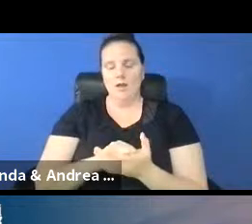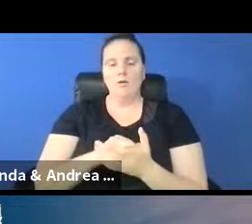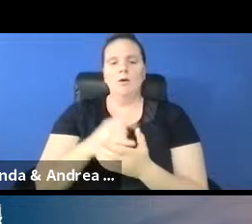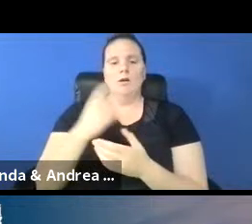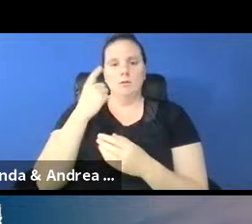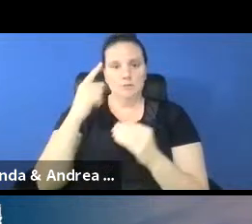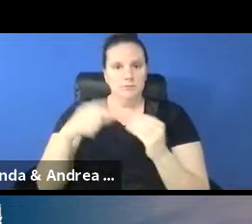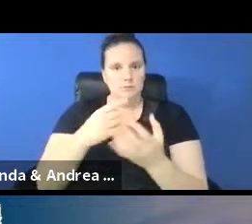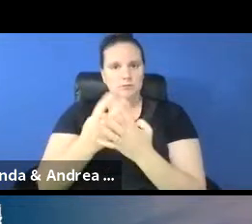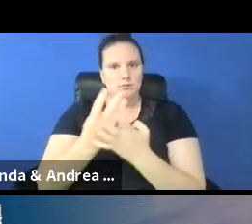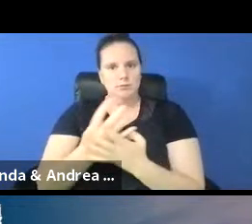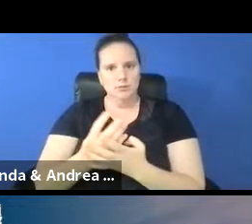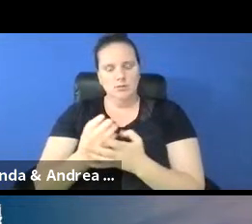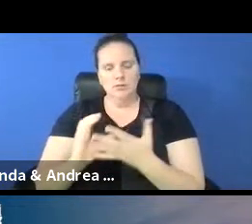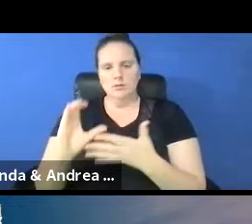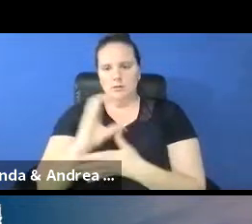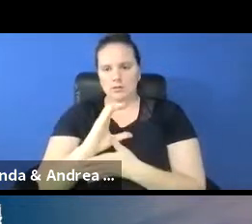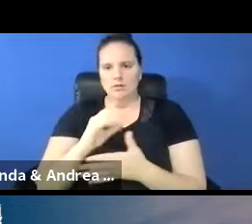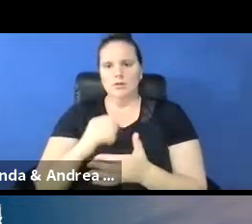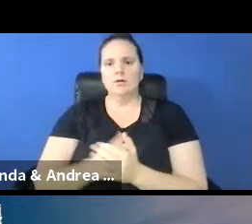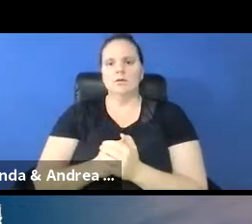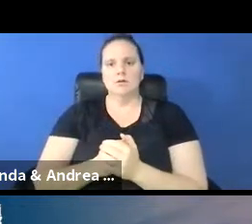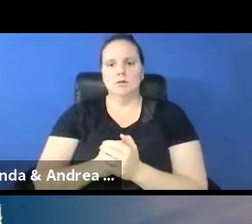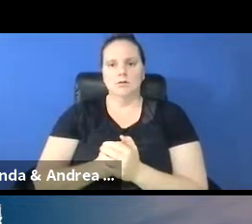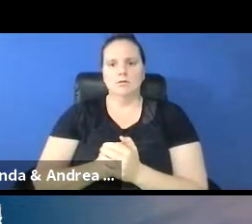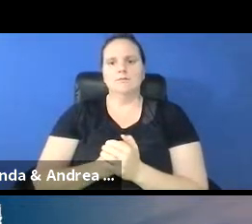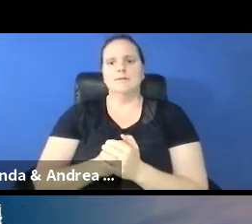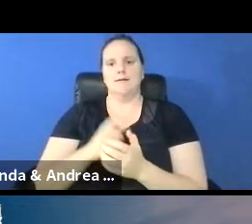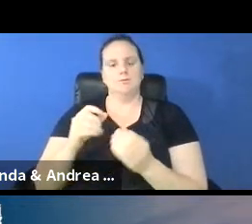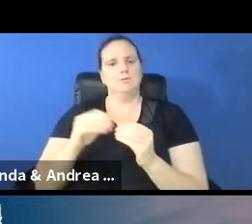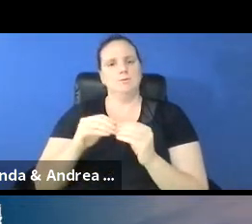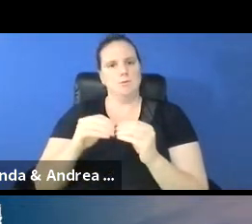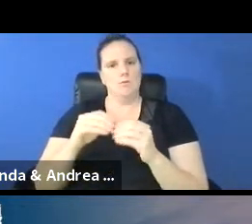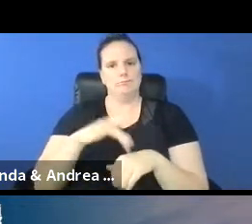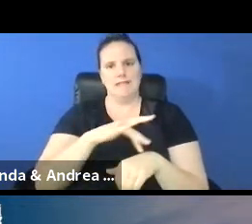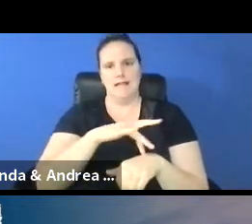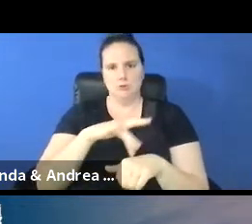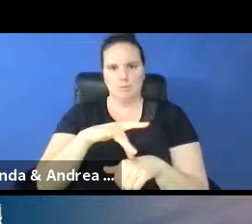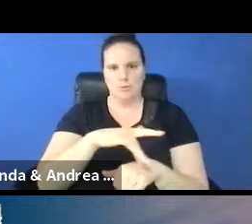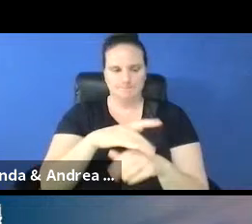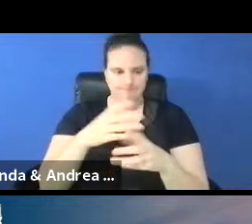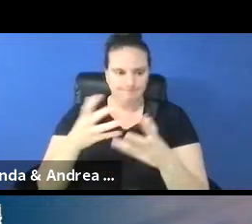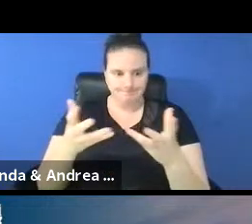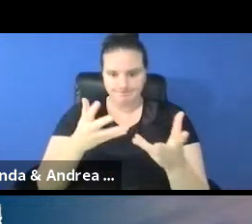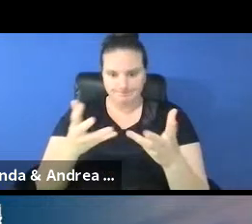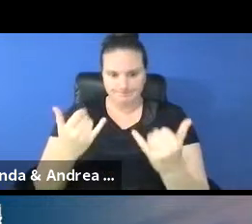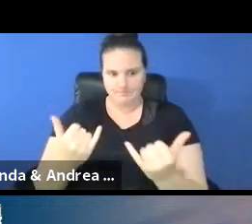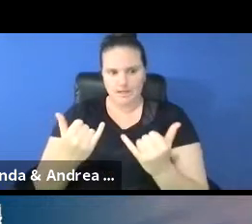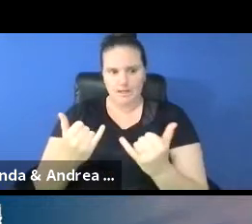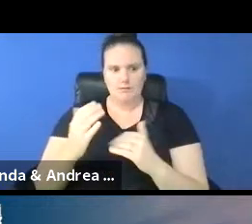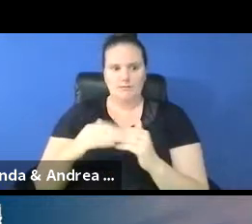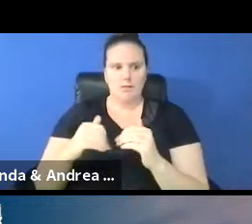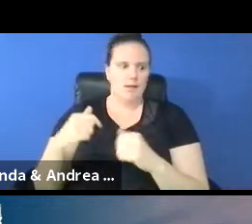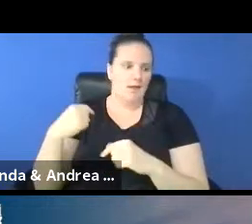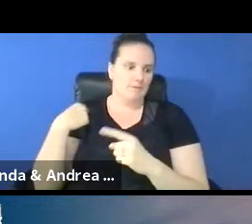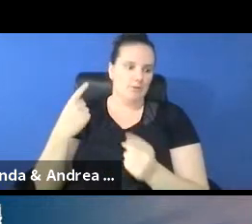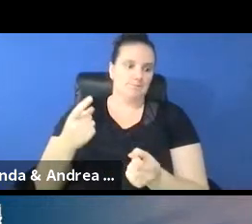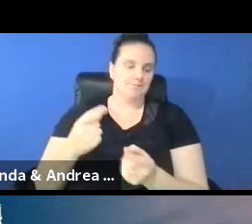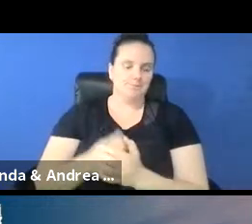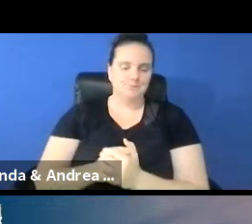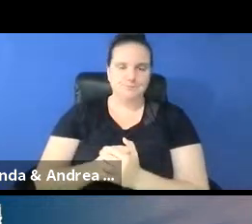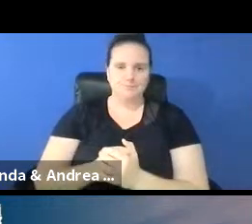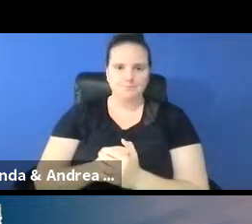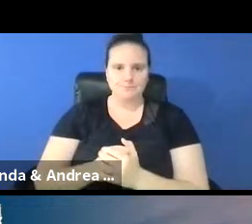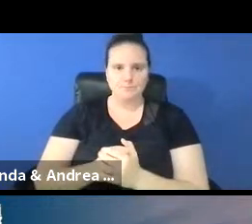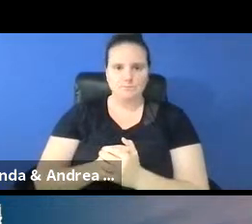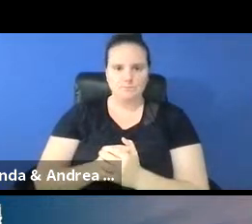screening criteria, because it does feel a lot more tangible now than it's ever felt.